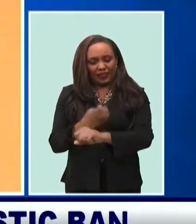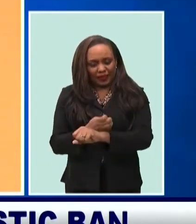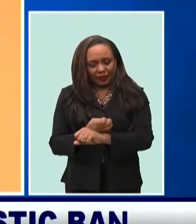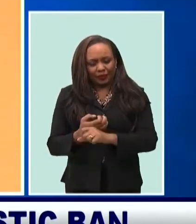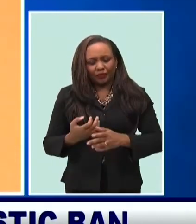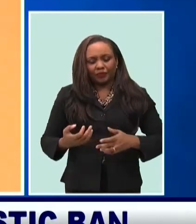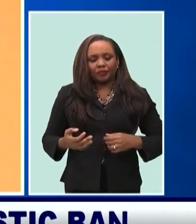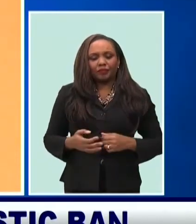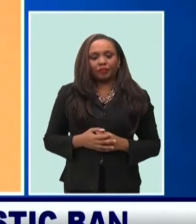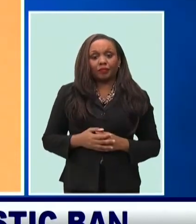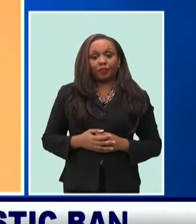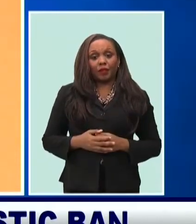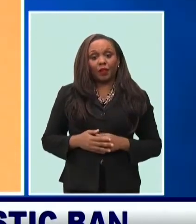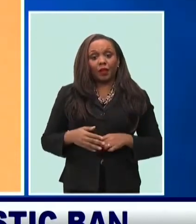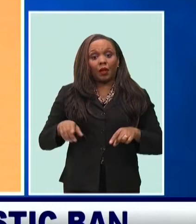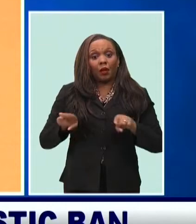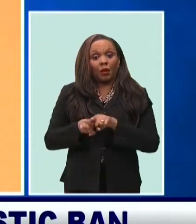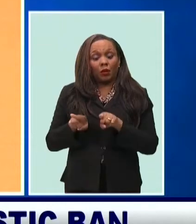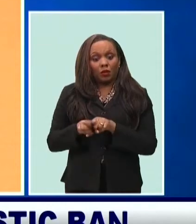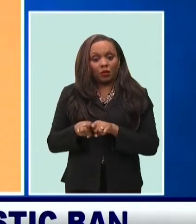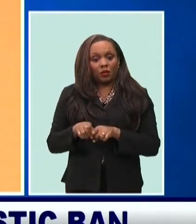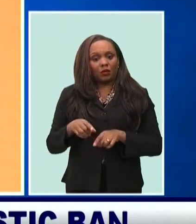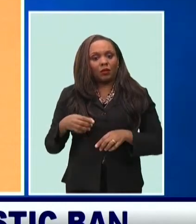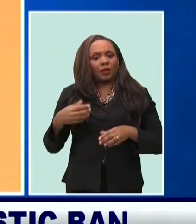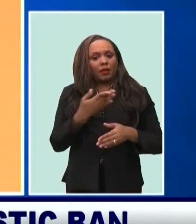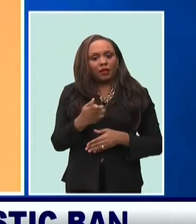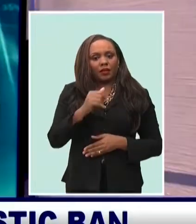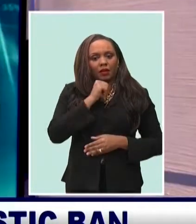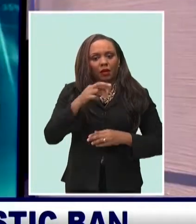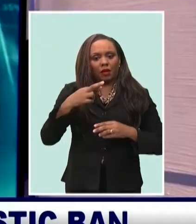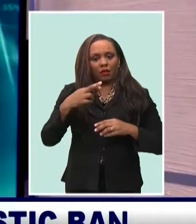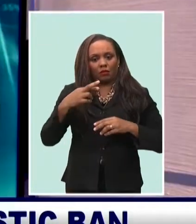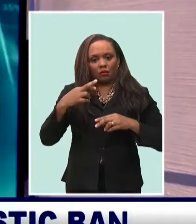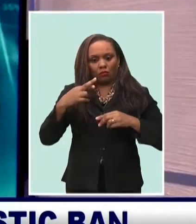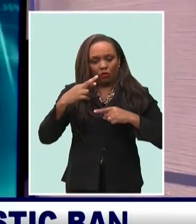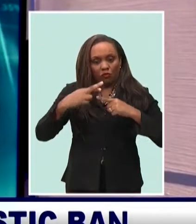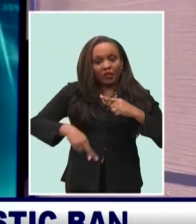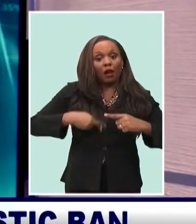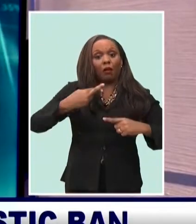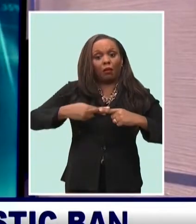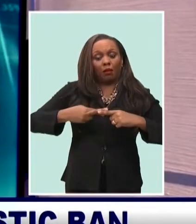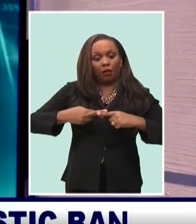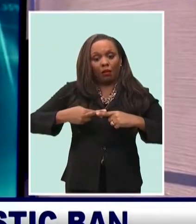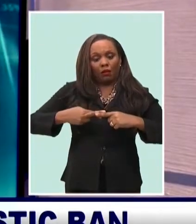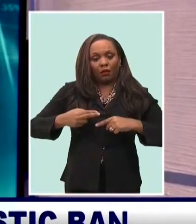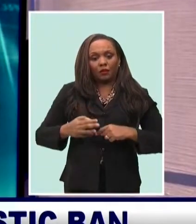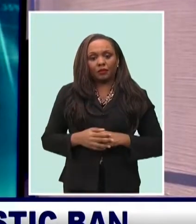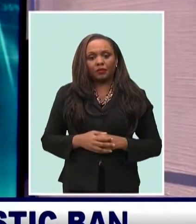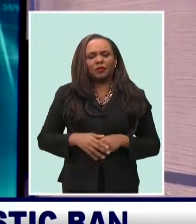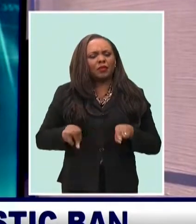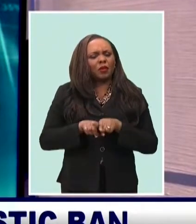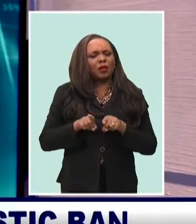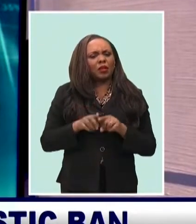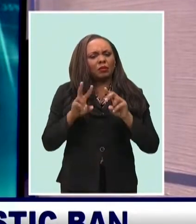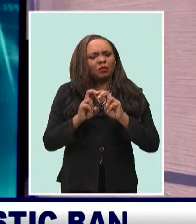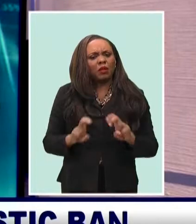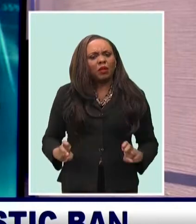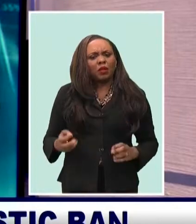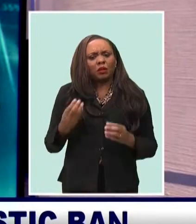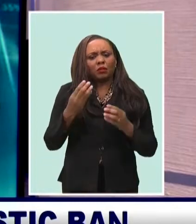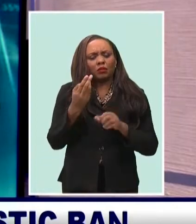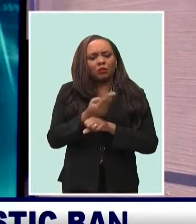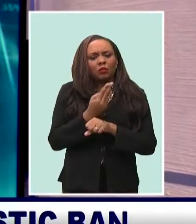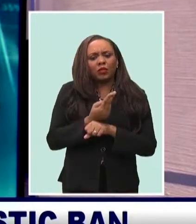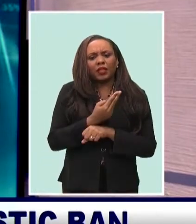also those single-use plastics that are not recyclable. And Mr. Hill is also examining the prospects for using